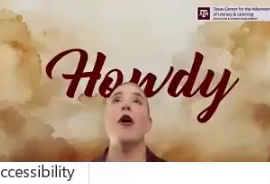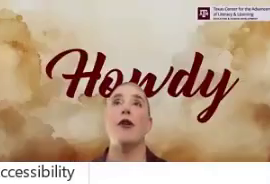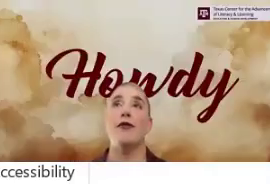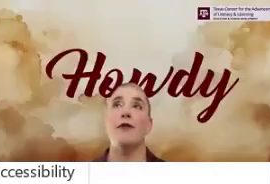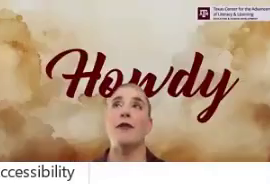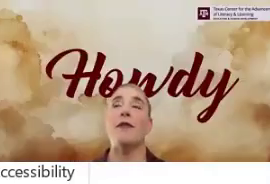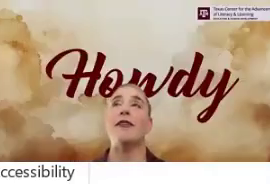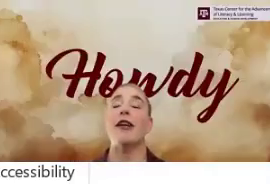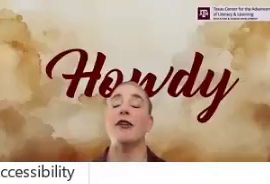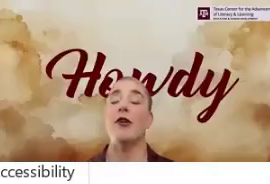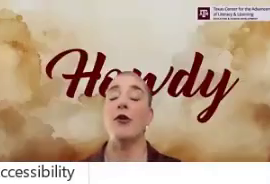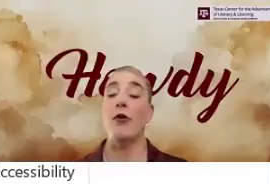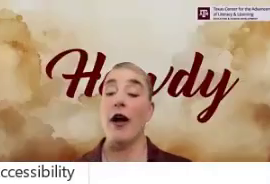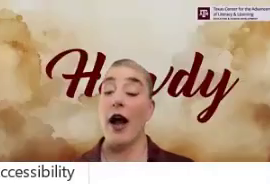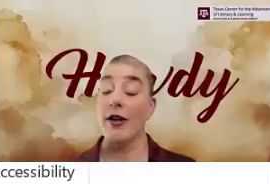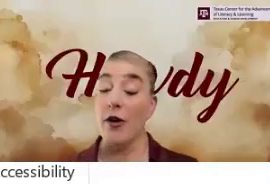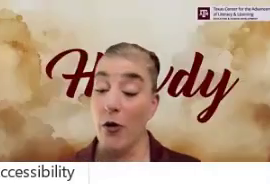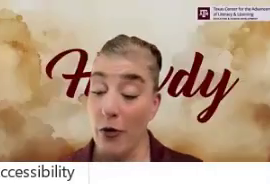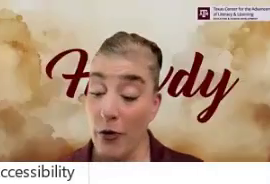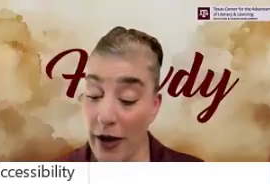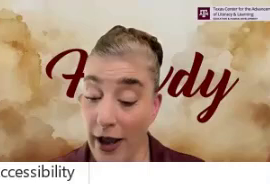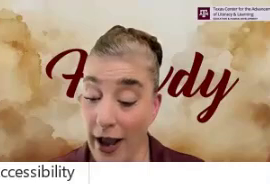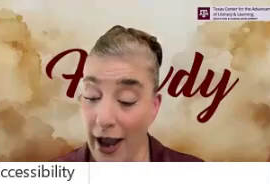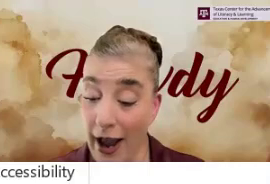This is so hard for me because I know